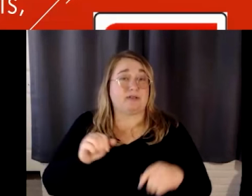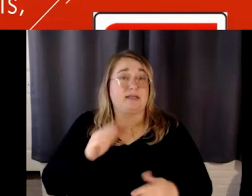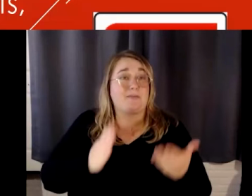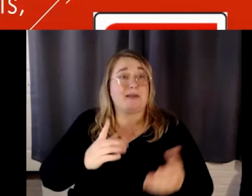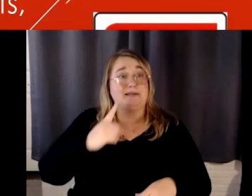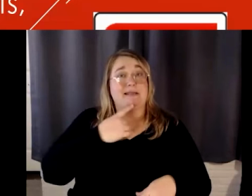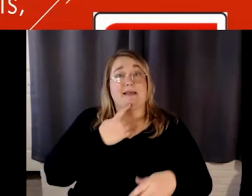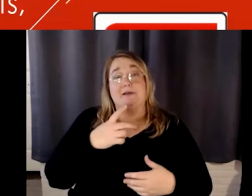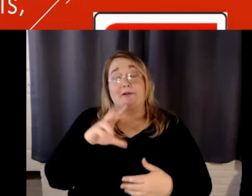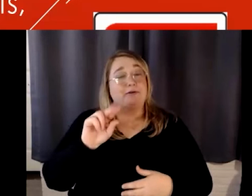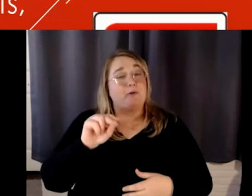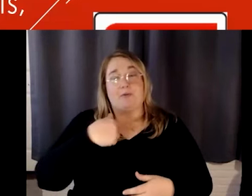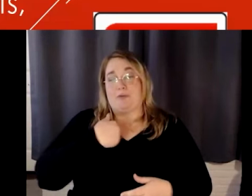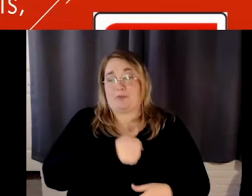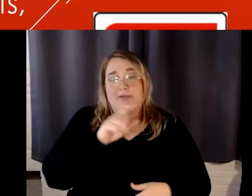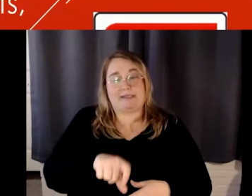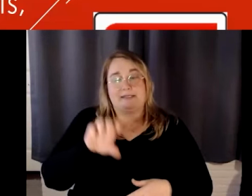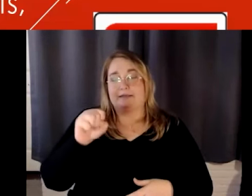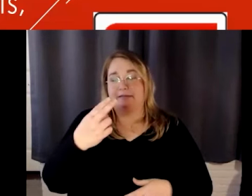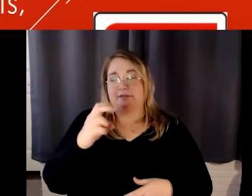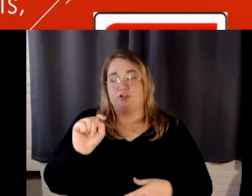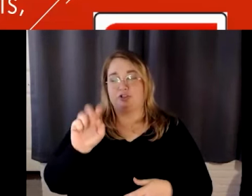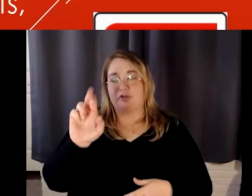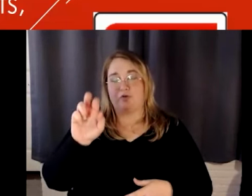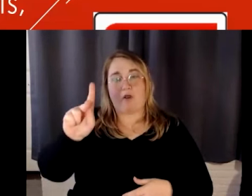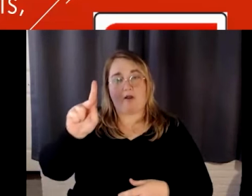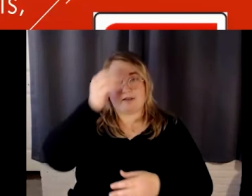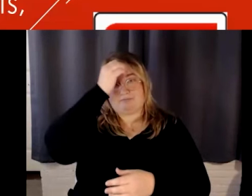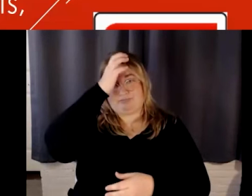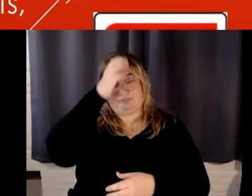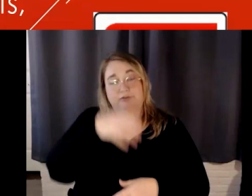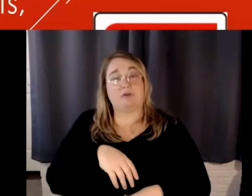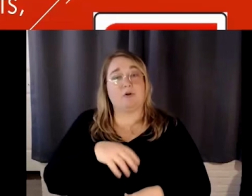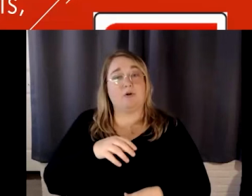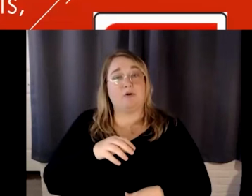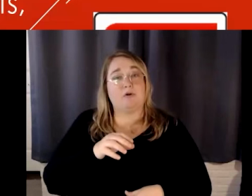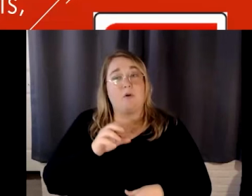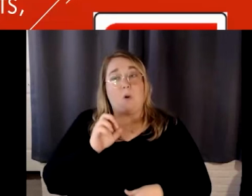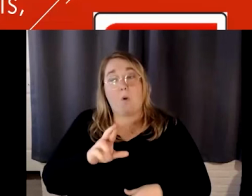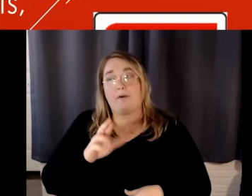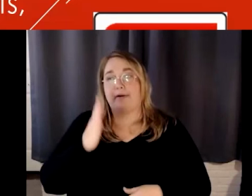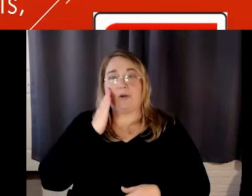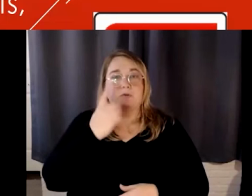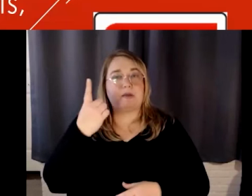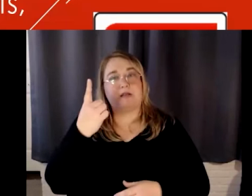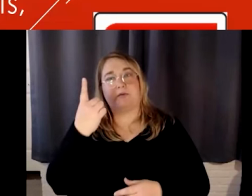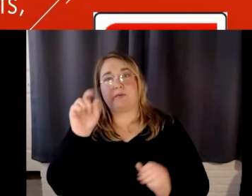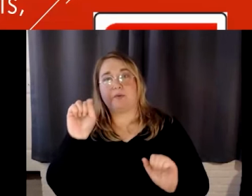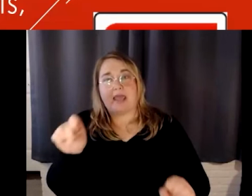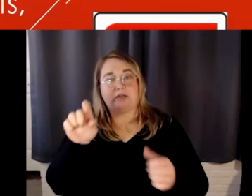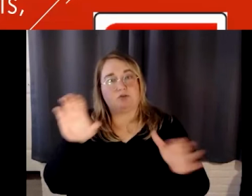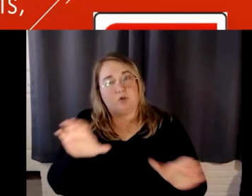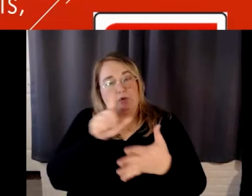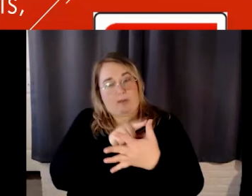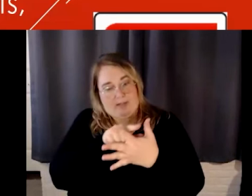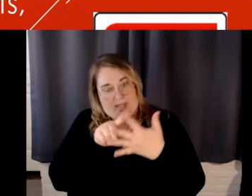do sheetrock, right? Or we need somebody that can do all these things, right? So the point is we